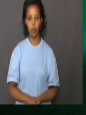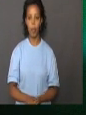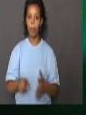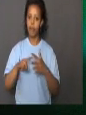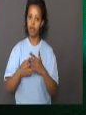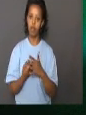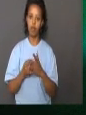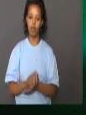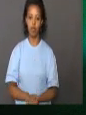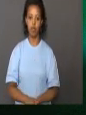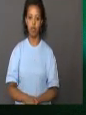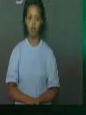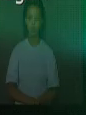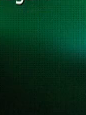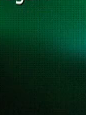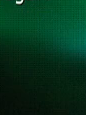Begin.